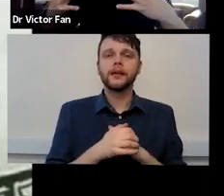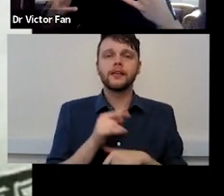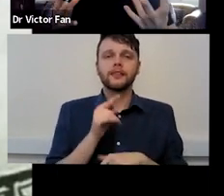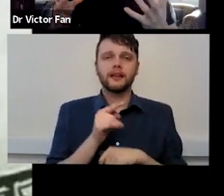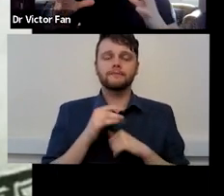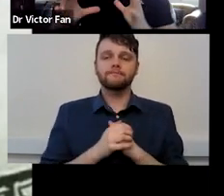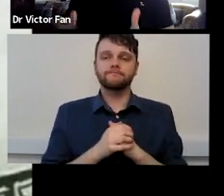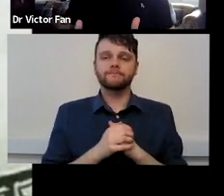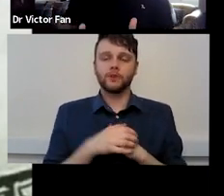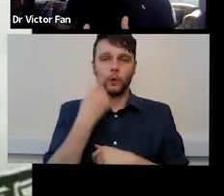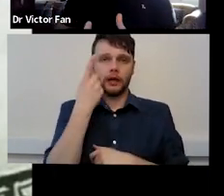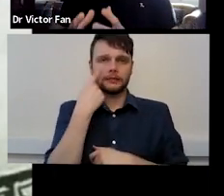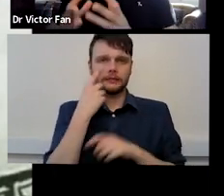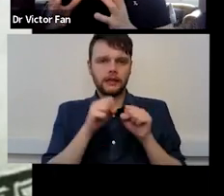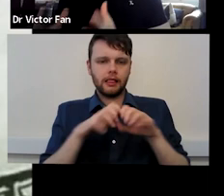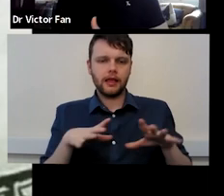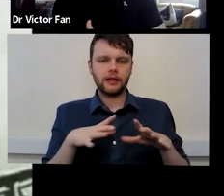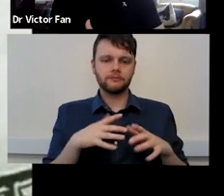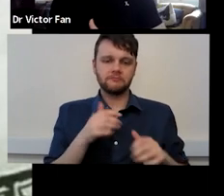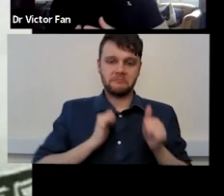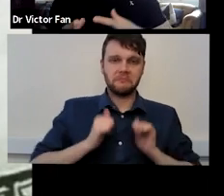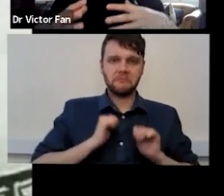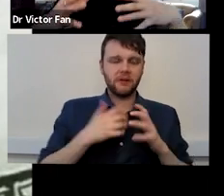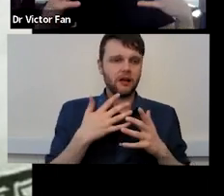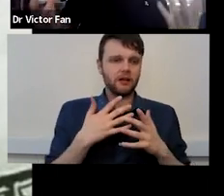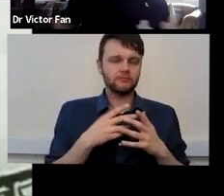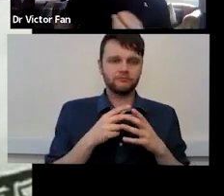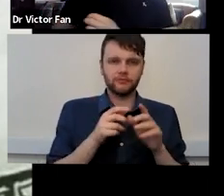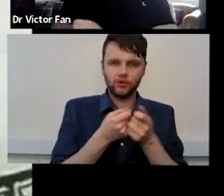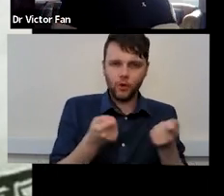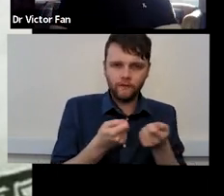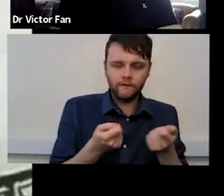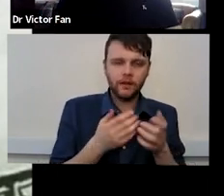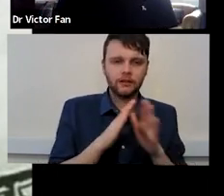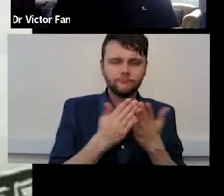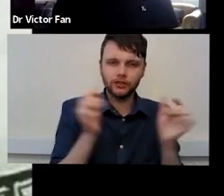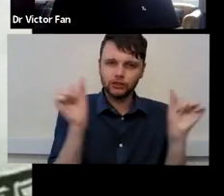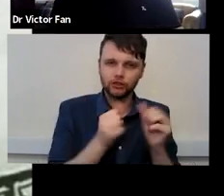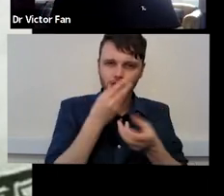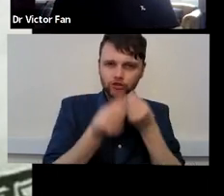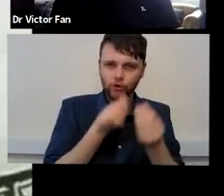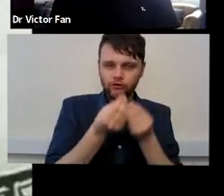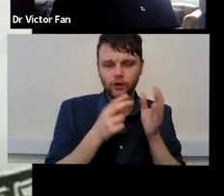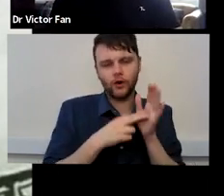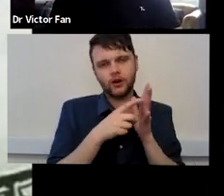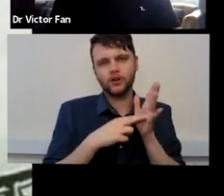could consider them as popular novels or short stories or sometimes even novellas.